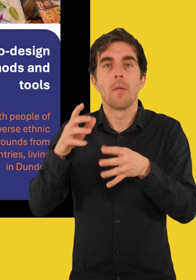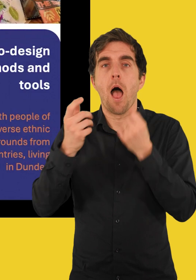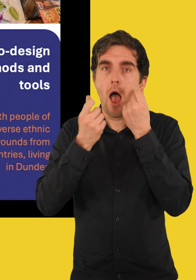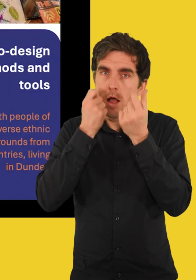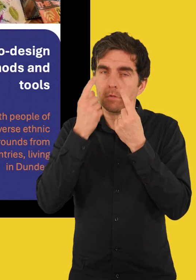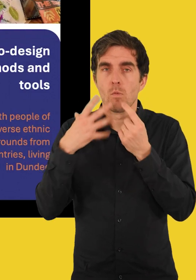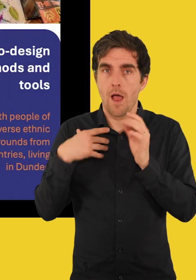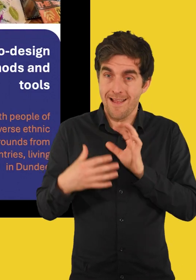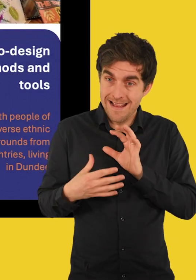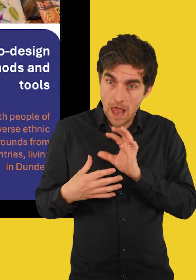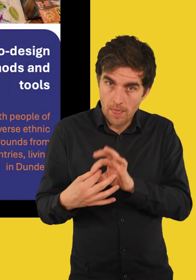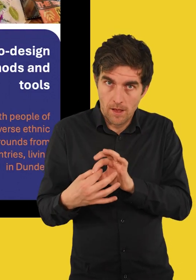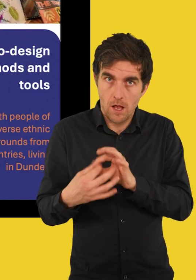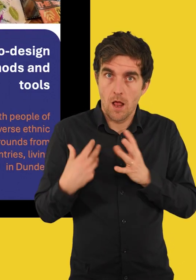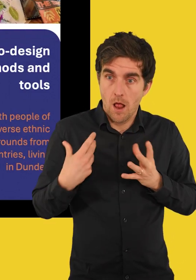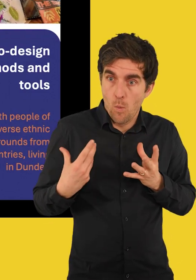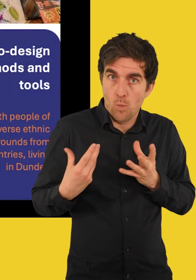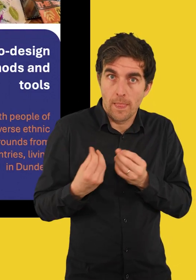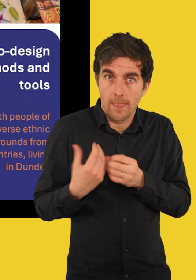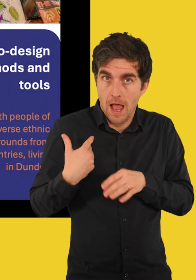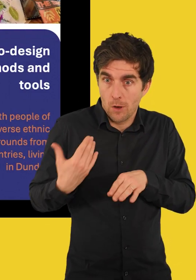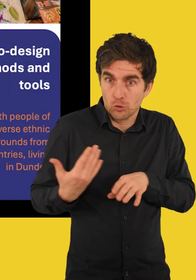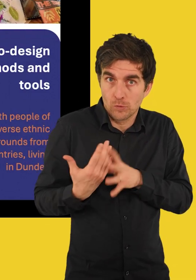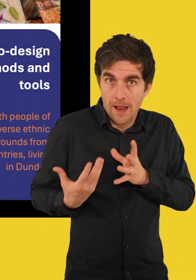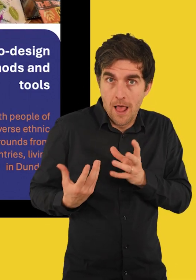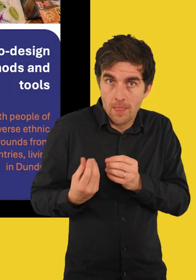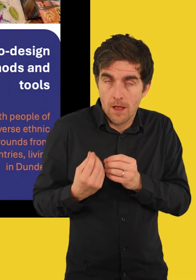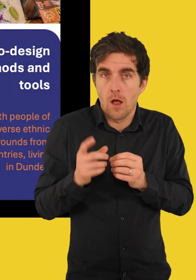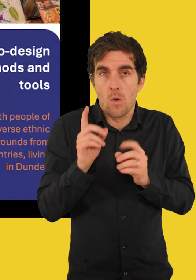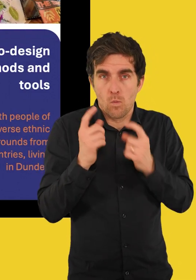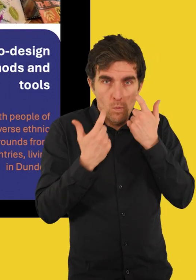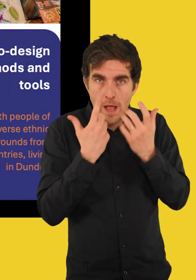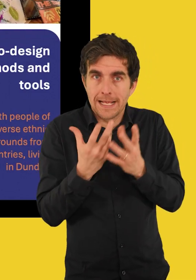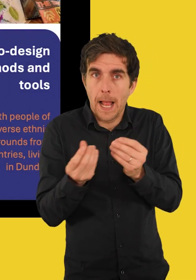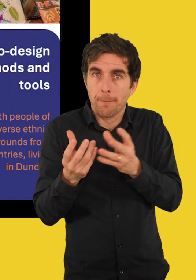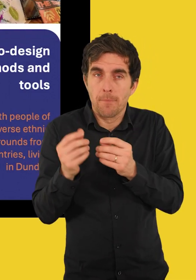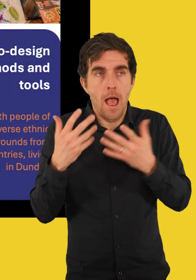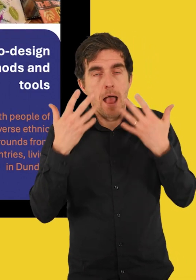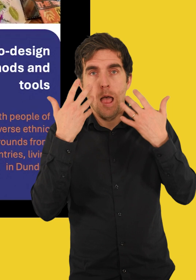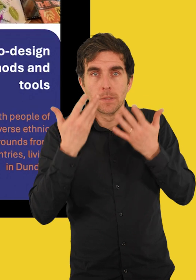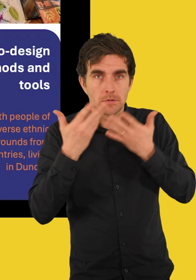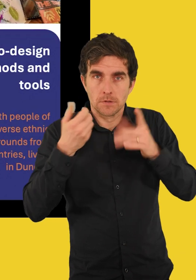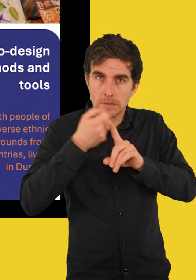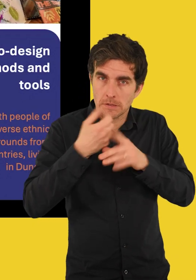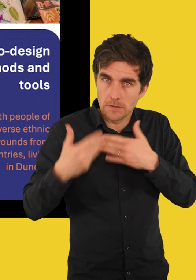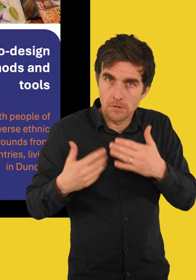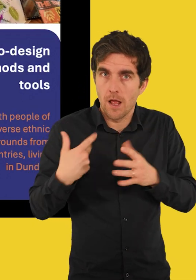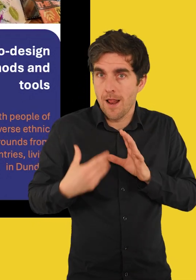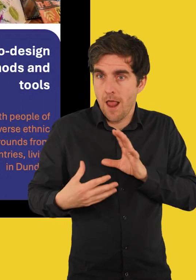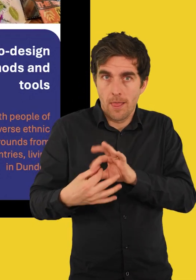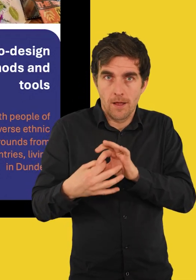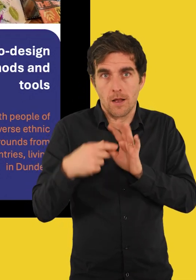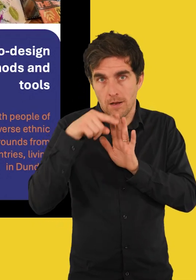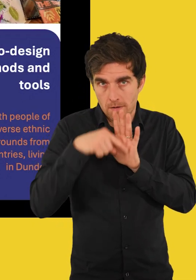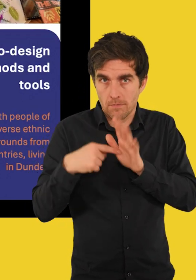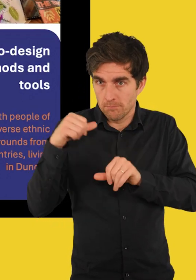was so doing things together to find out the gaps in the climate narrative and how we could together frame the